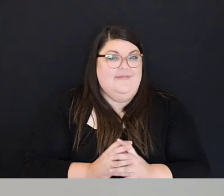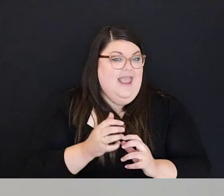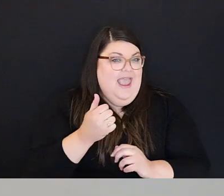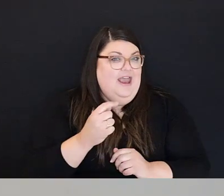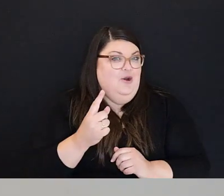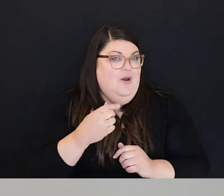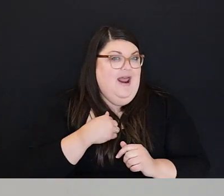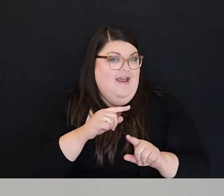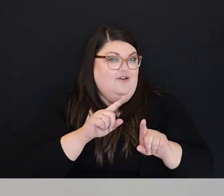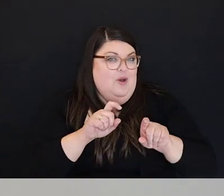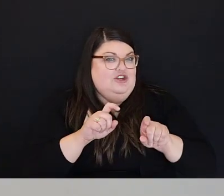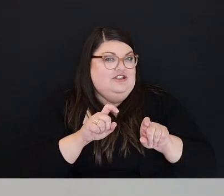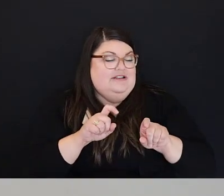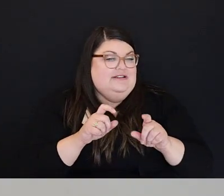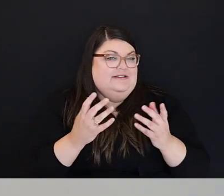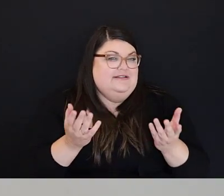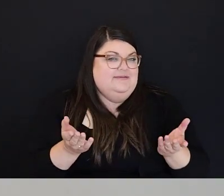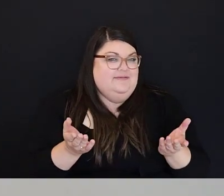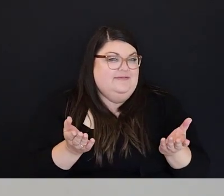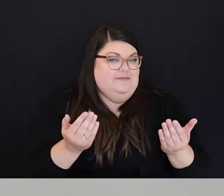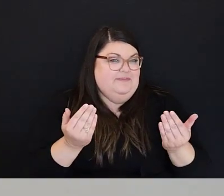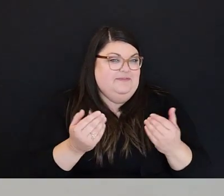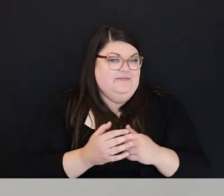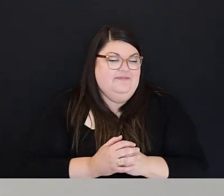Anyone got some questions?